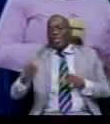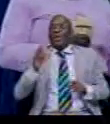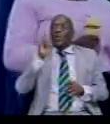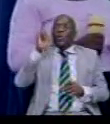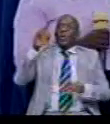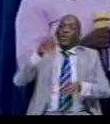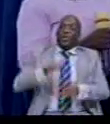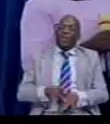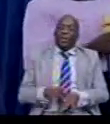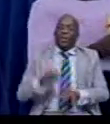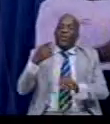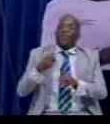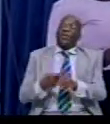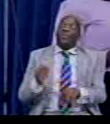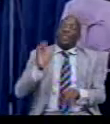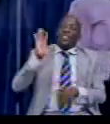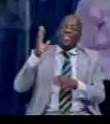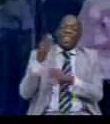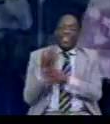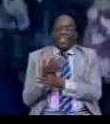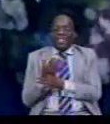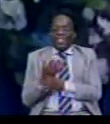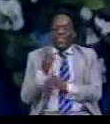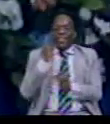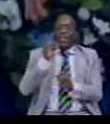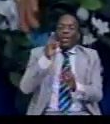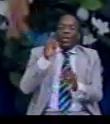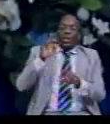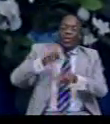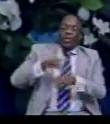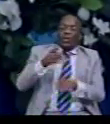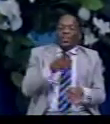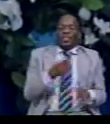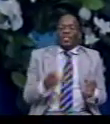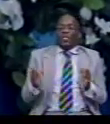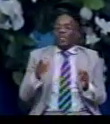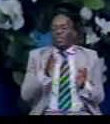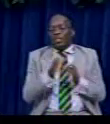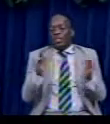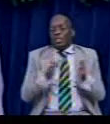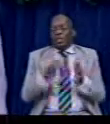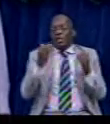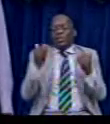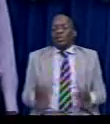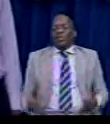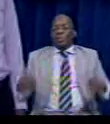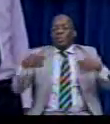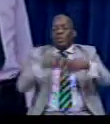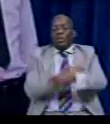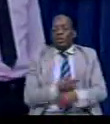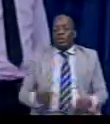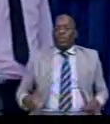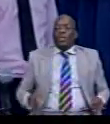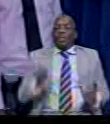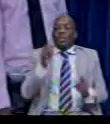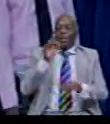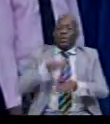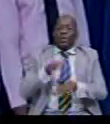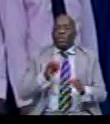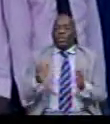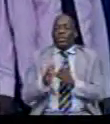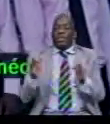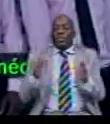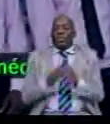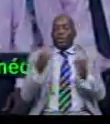One touch from his hands. Touching Jesus tonight. Touching Jesus